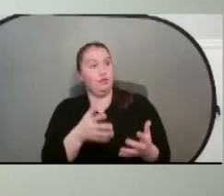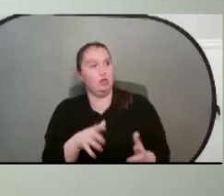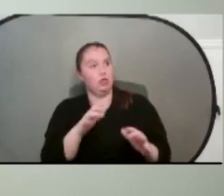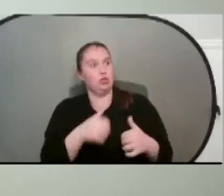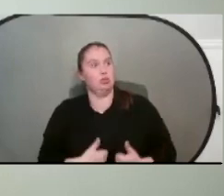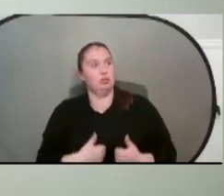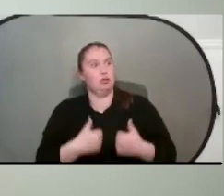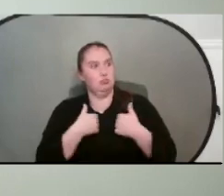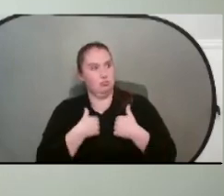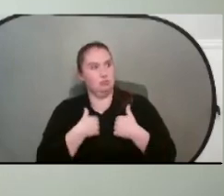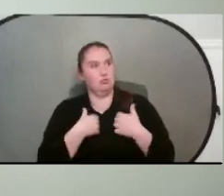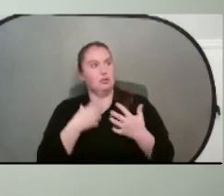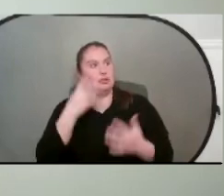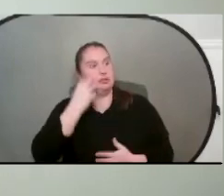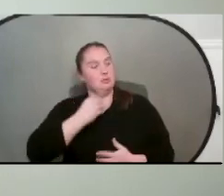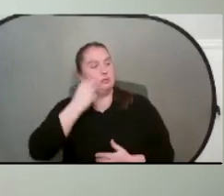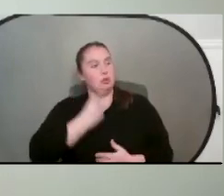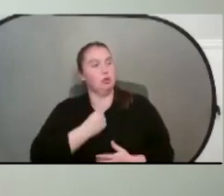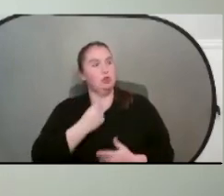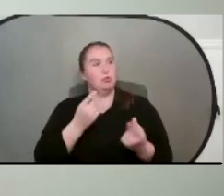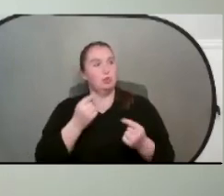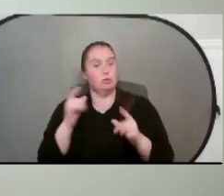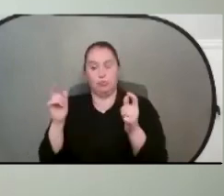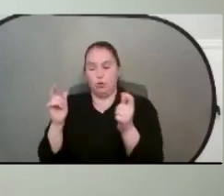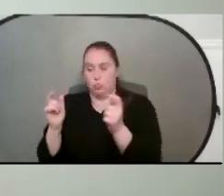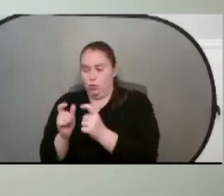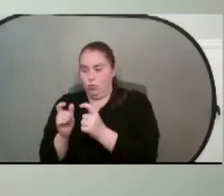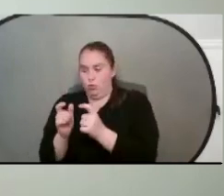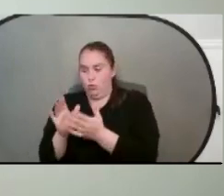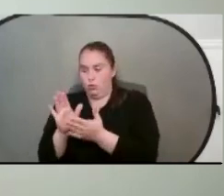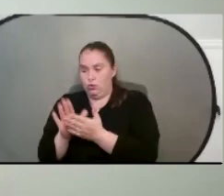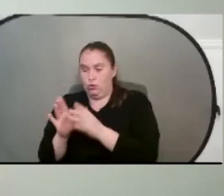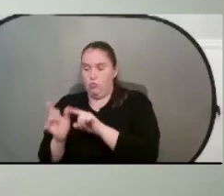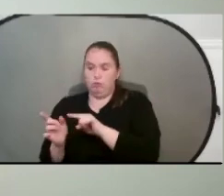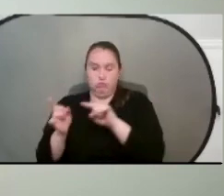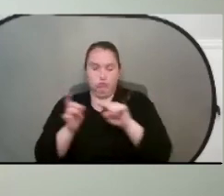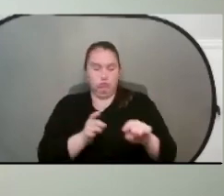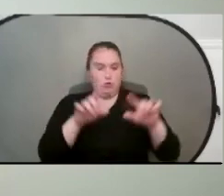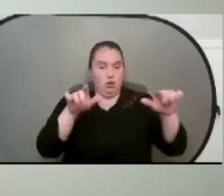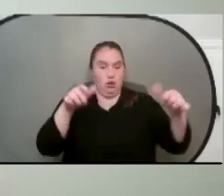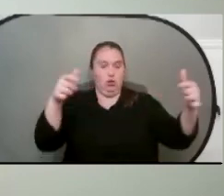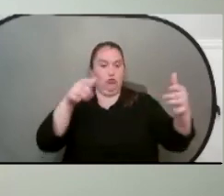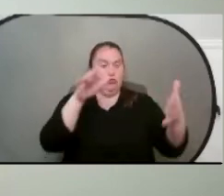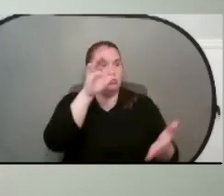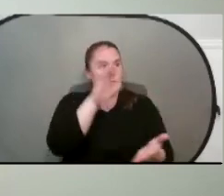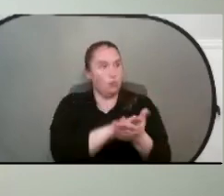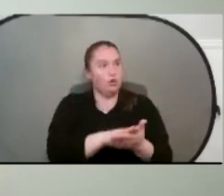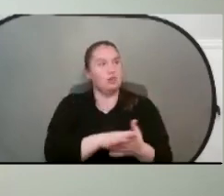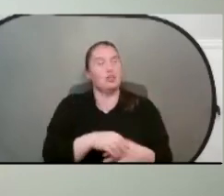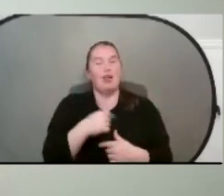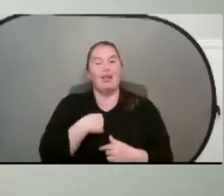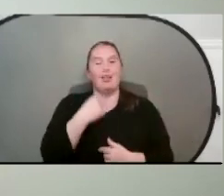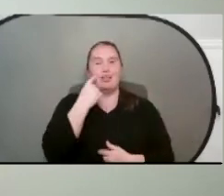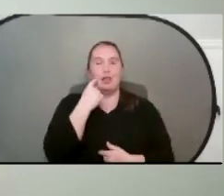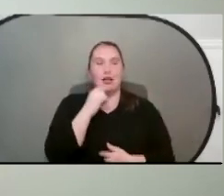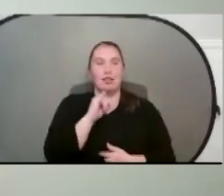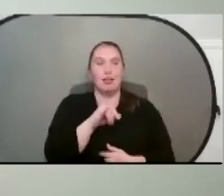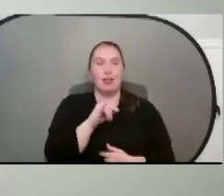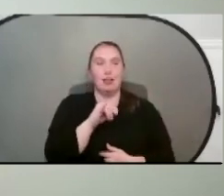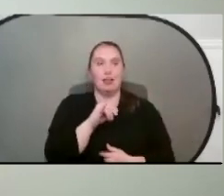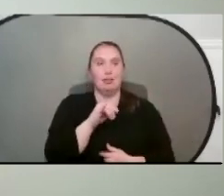going from a smaller school to a larger school. And I think a lot of it, it's, the unknown is so frightening,